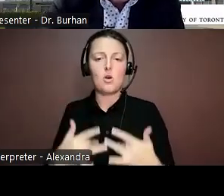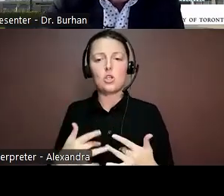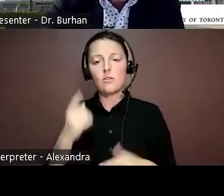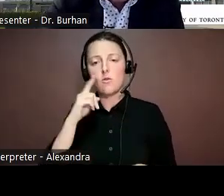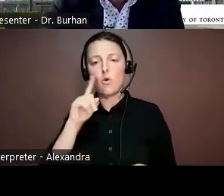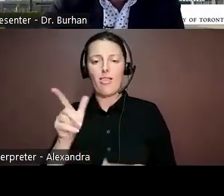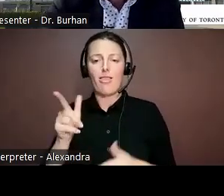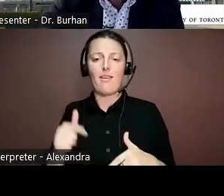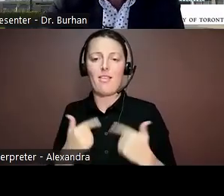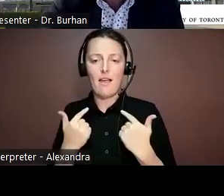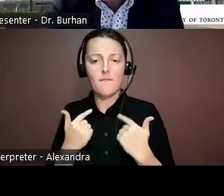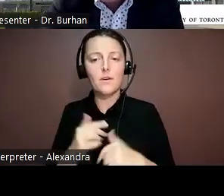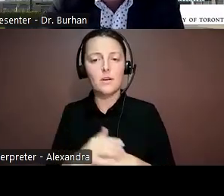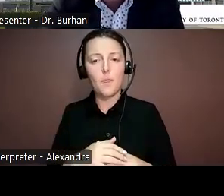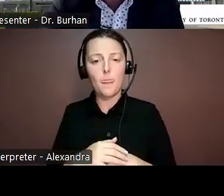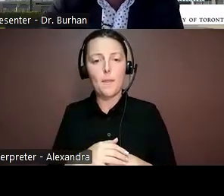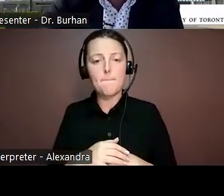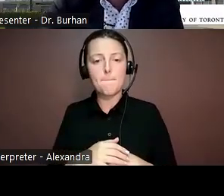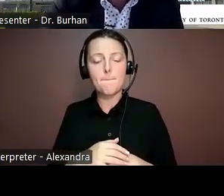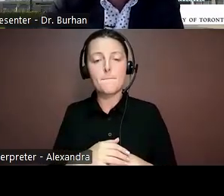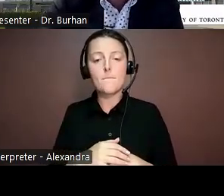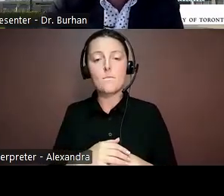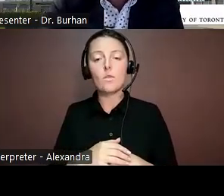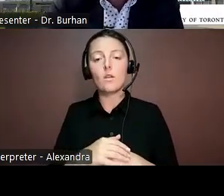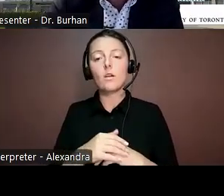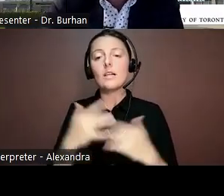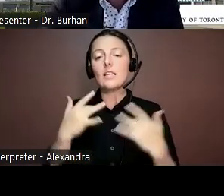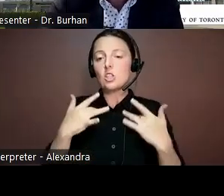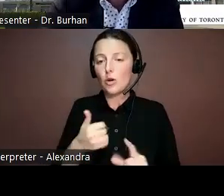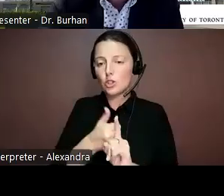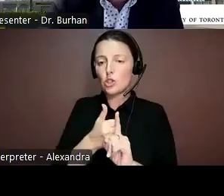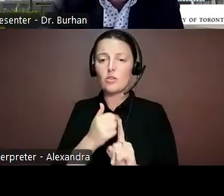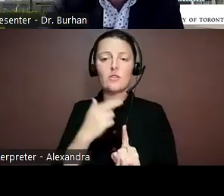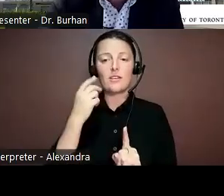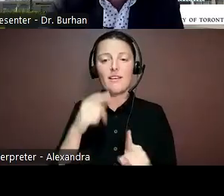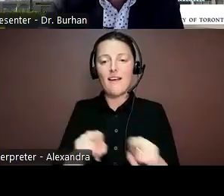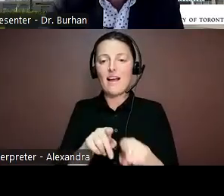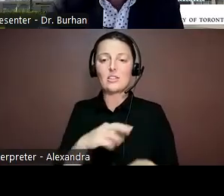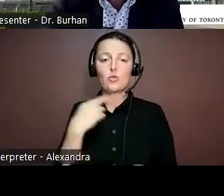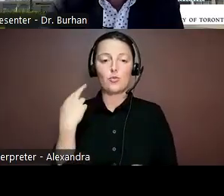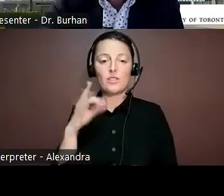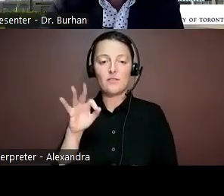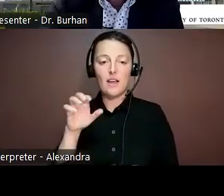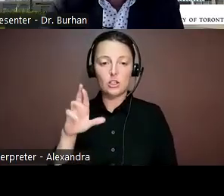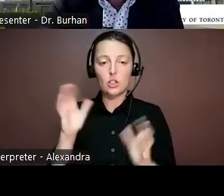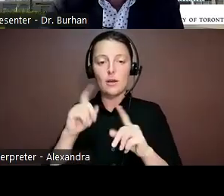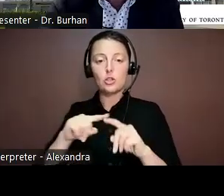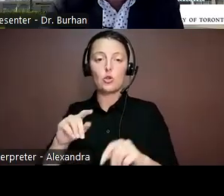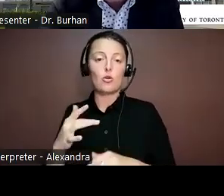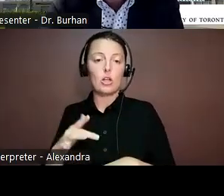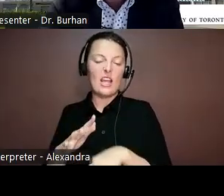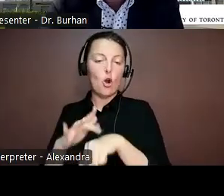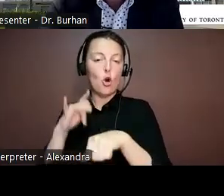Depression as a risk factor versus early manifestation is something that we have to think about. And then the dysregulation